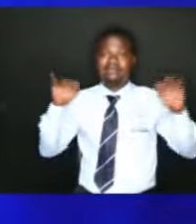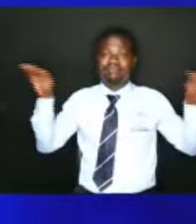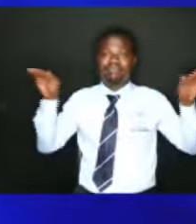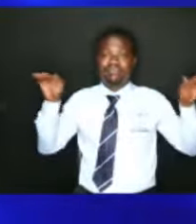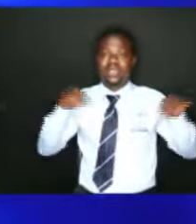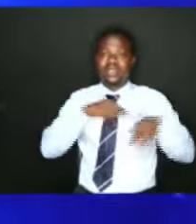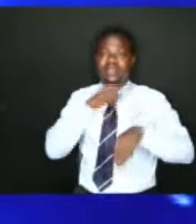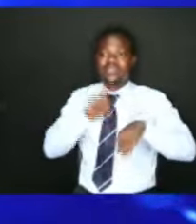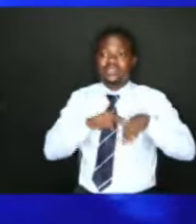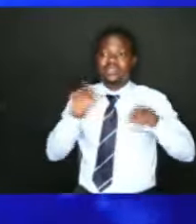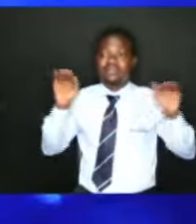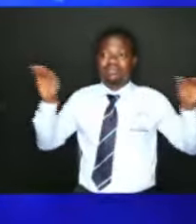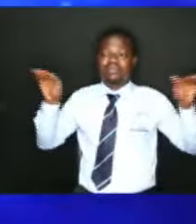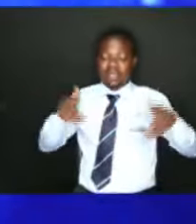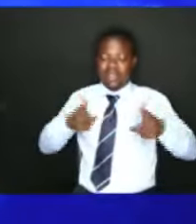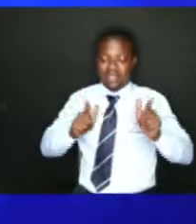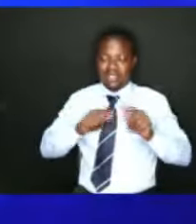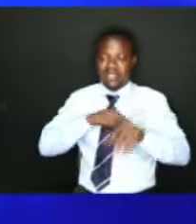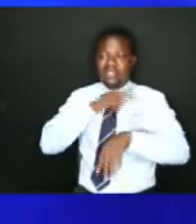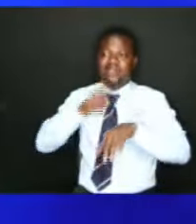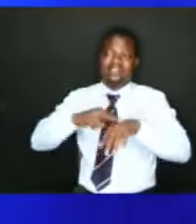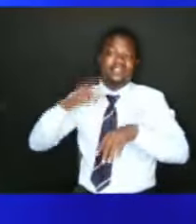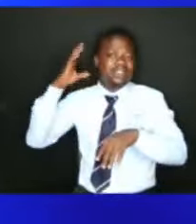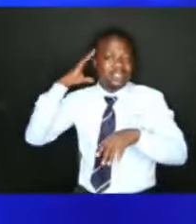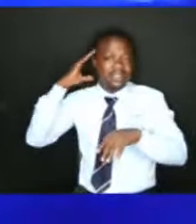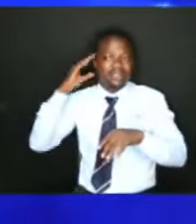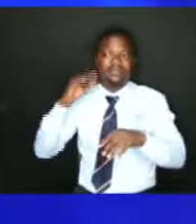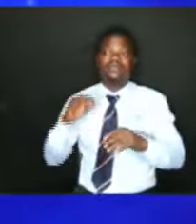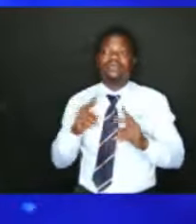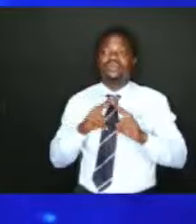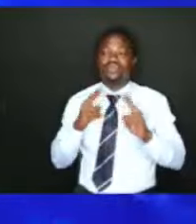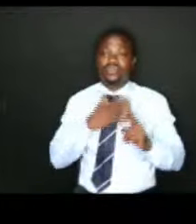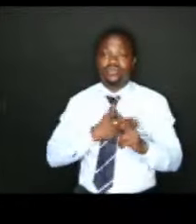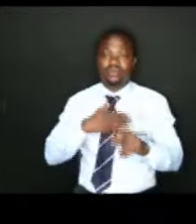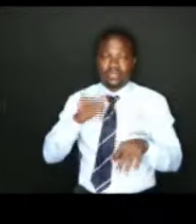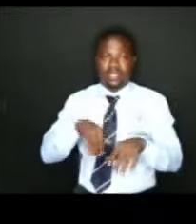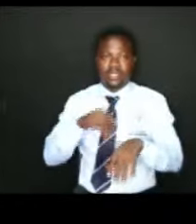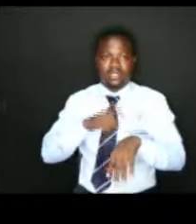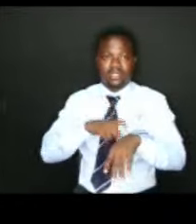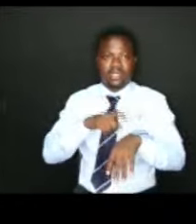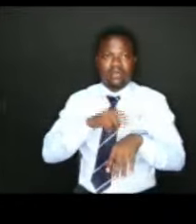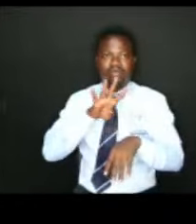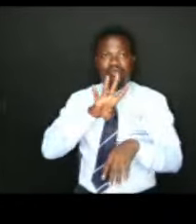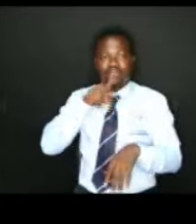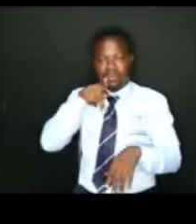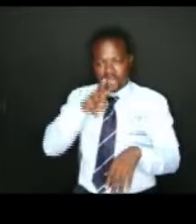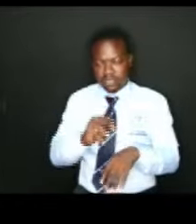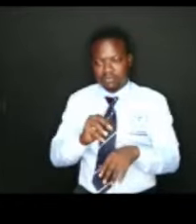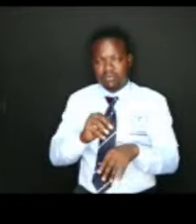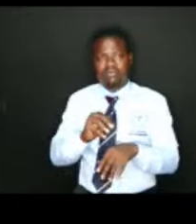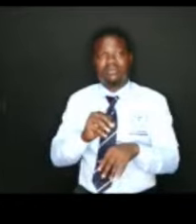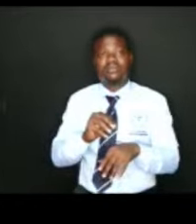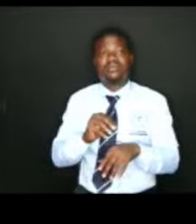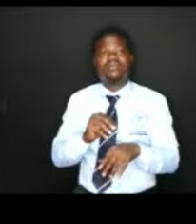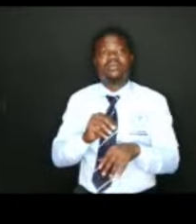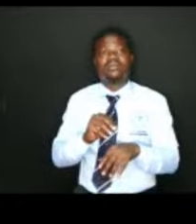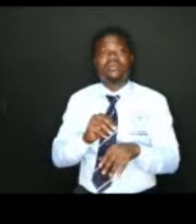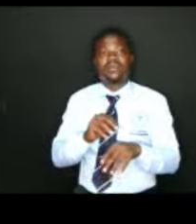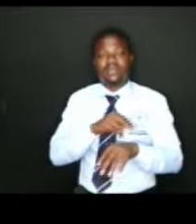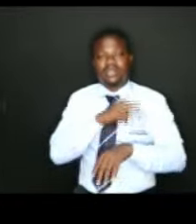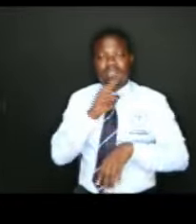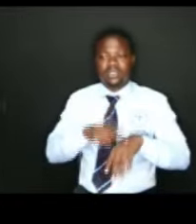the nations hear. Let the nations hear. So it is 4 p.m. at the National Theater, the